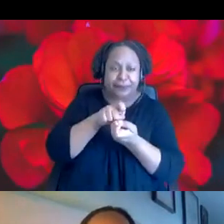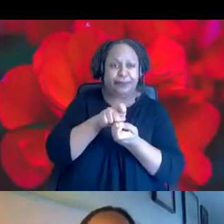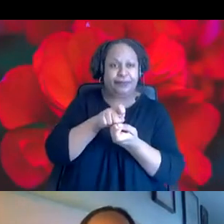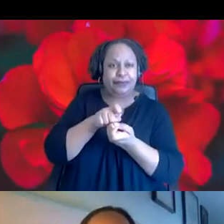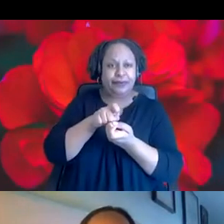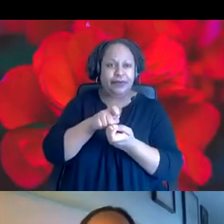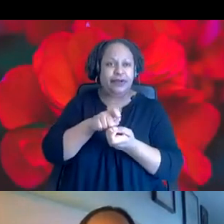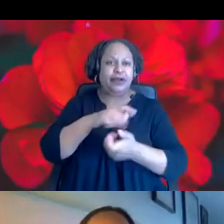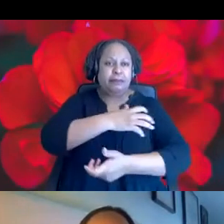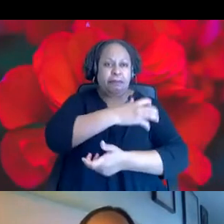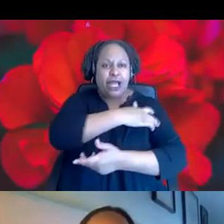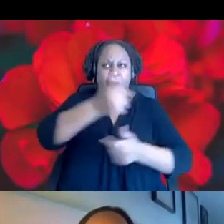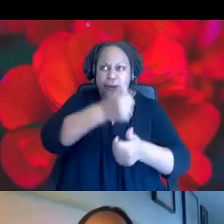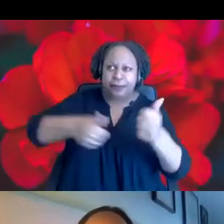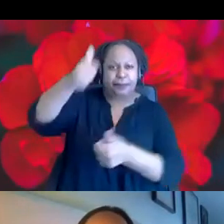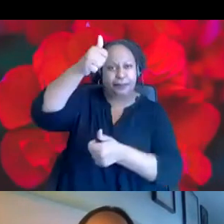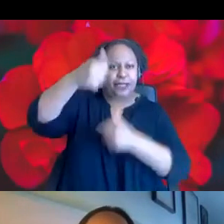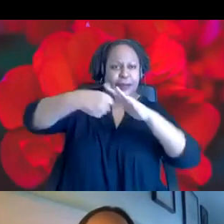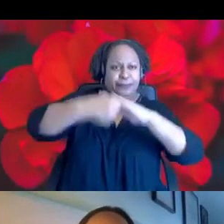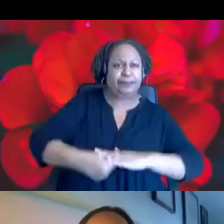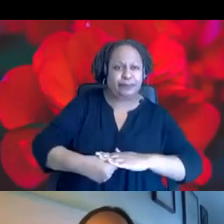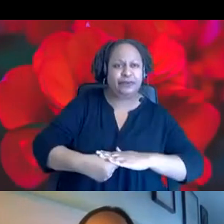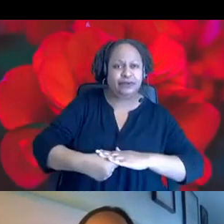you like, sorry, who was that?